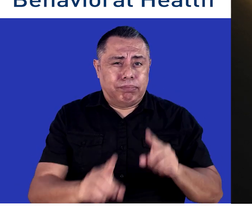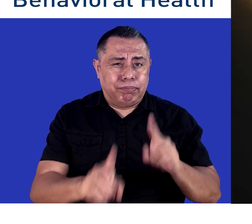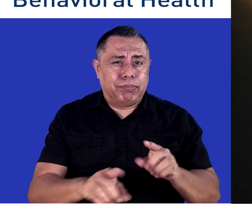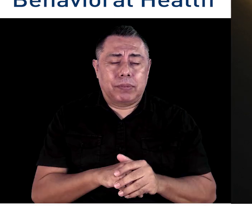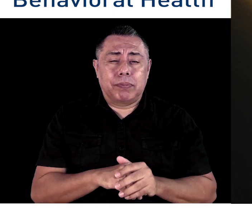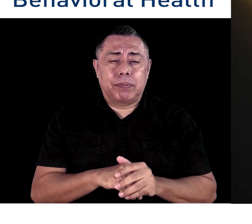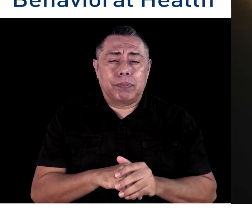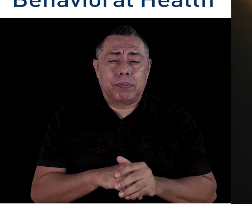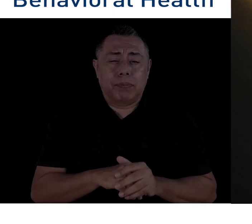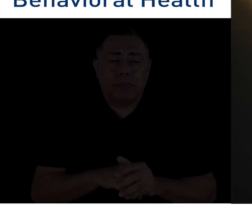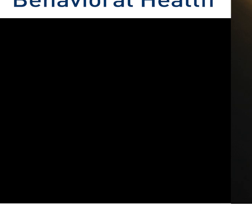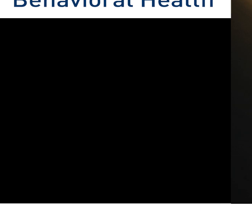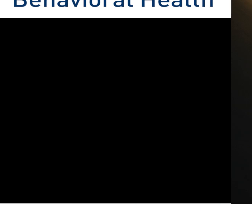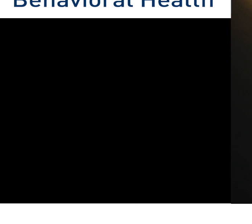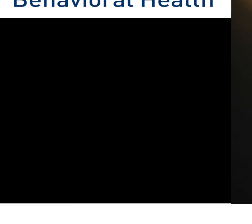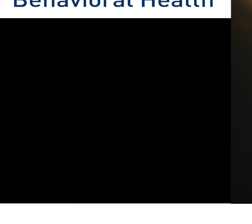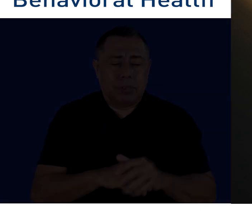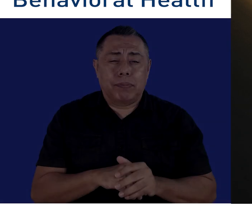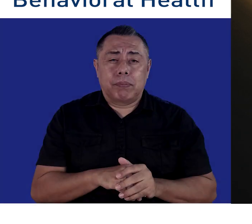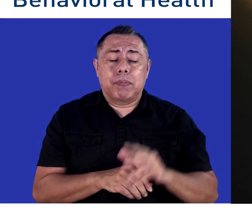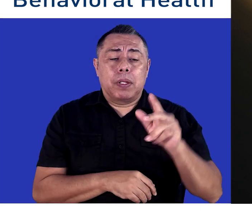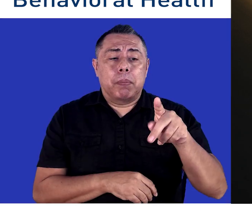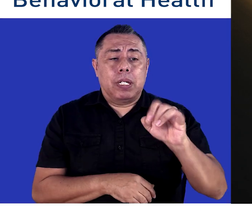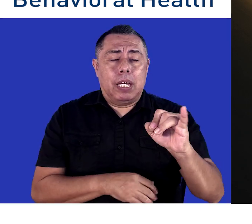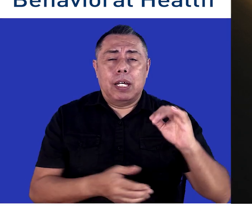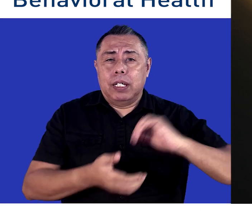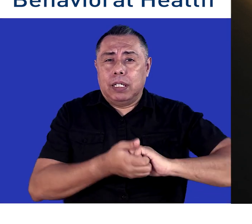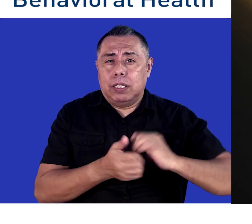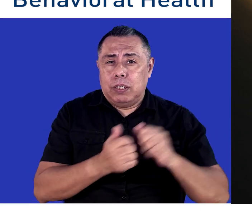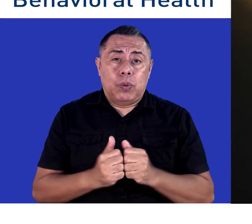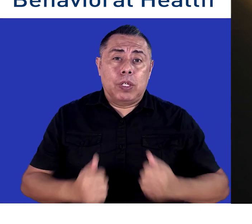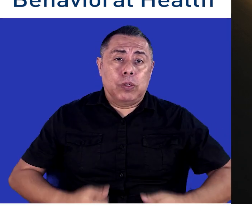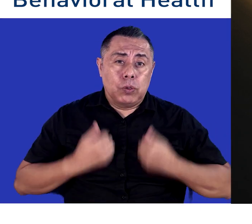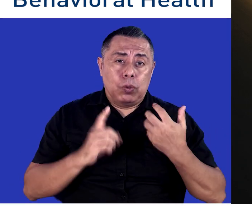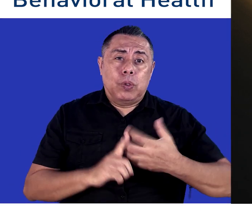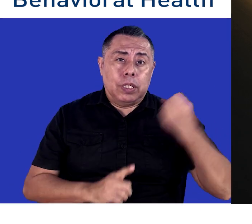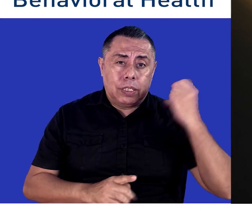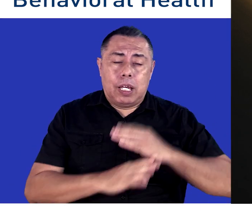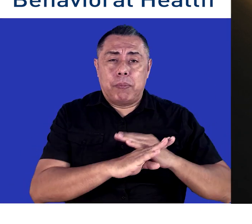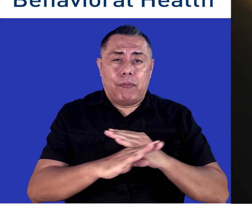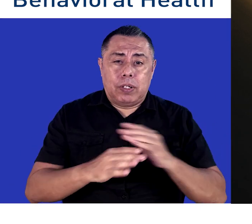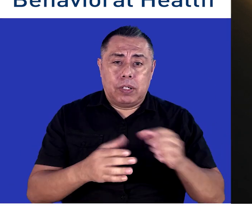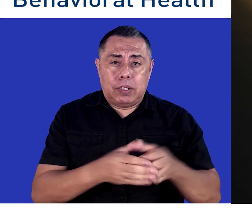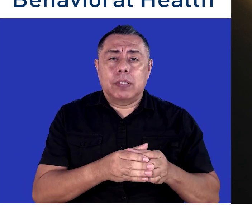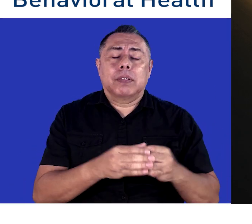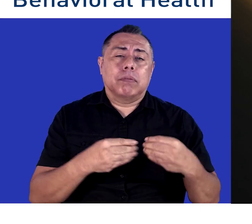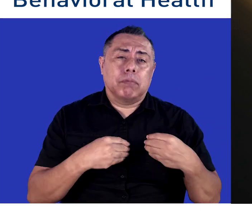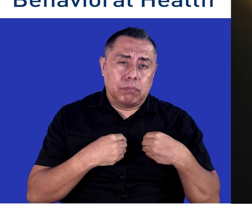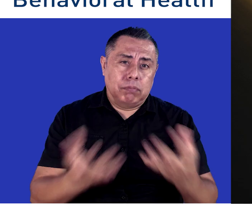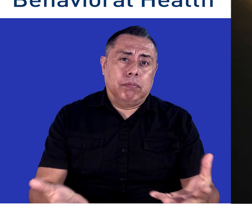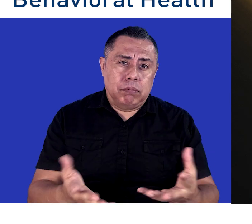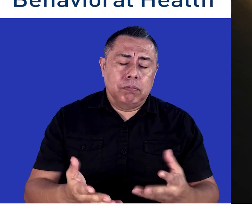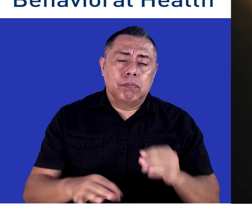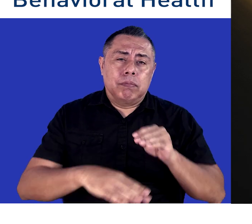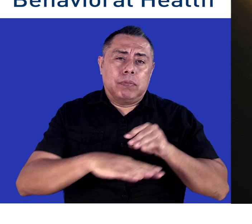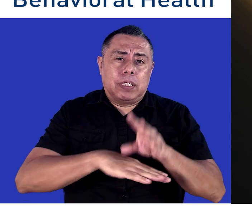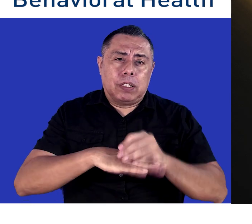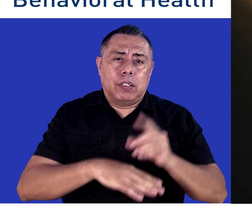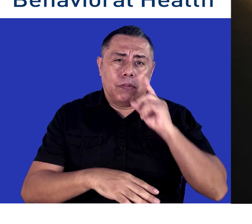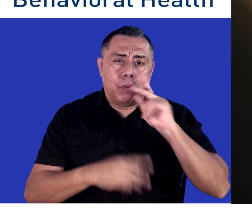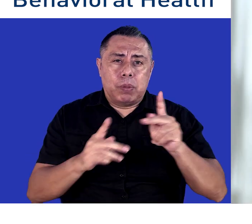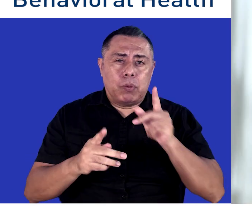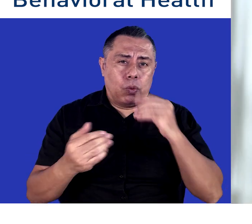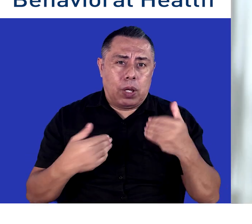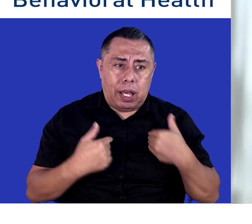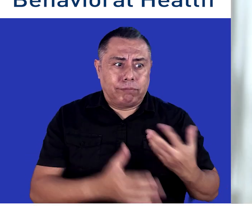over 1,500 participants attended. PEI, in partnership with the Suicide Prevention Coalition, has launched short-term grief